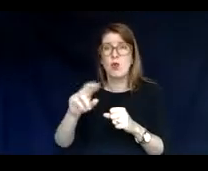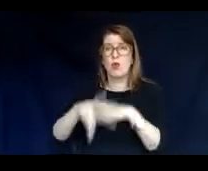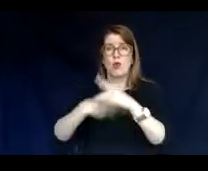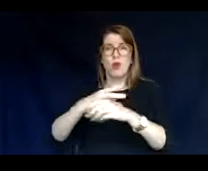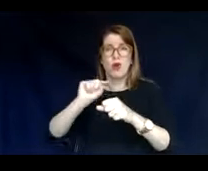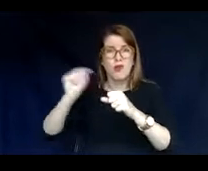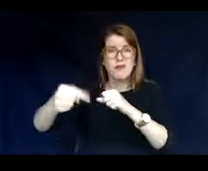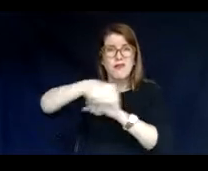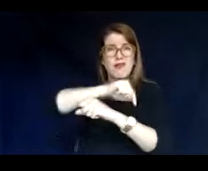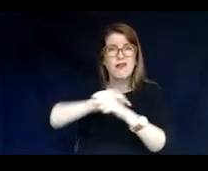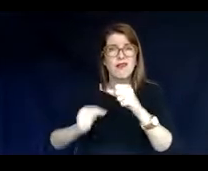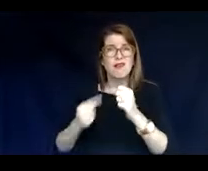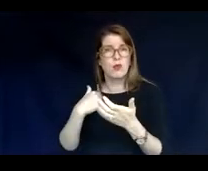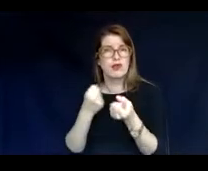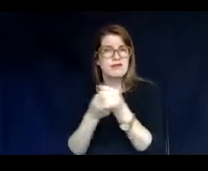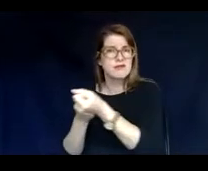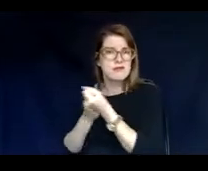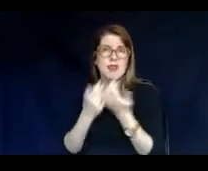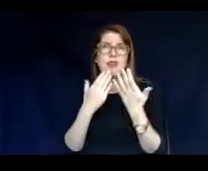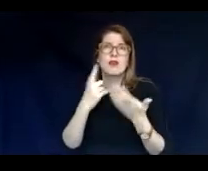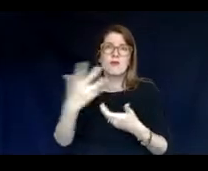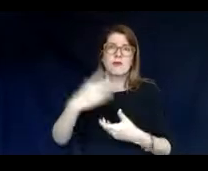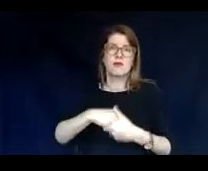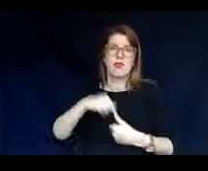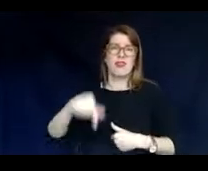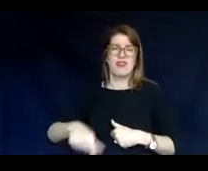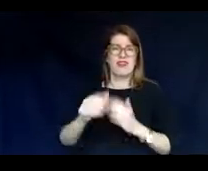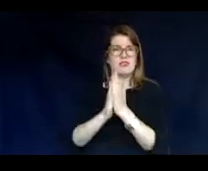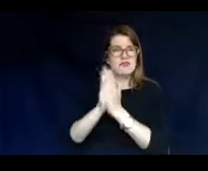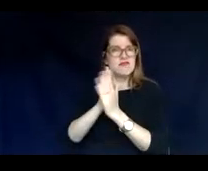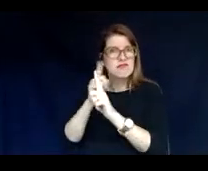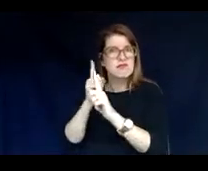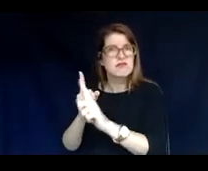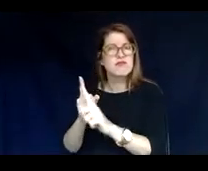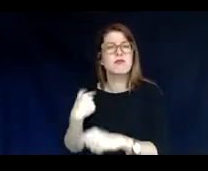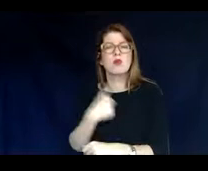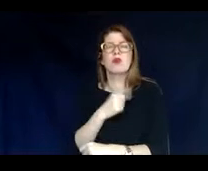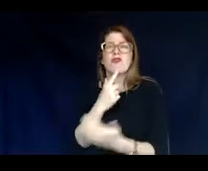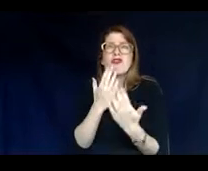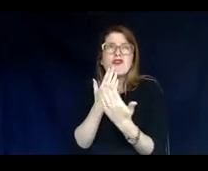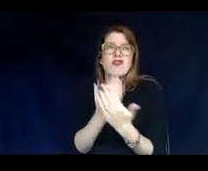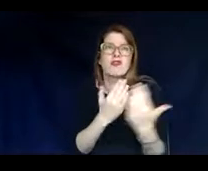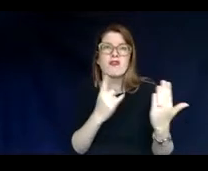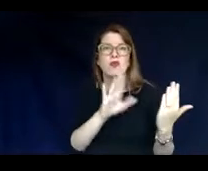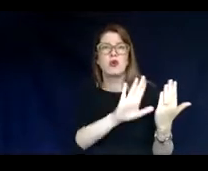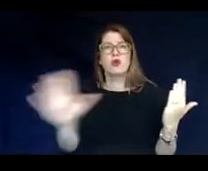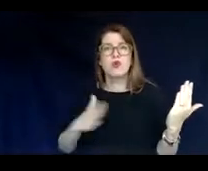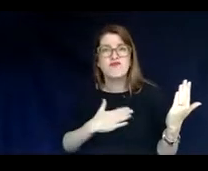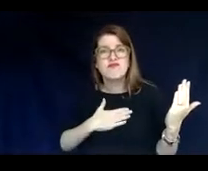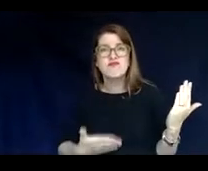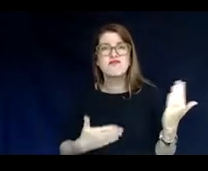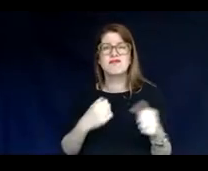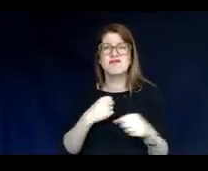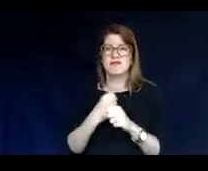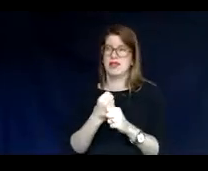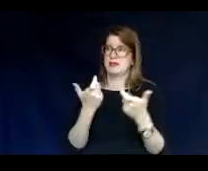the world. Thank you again for being a part of this initiative, and we are so grateful for your generosity. It makes more of a